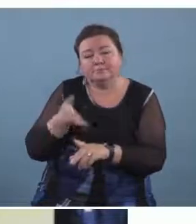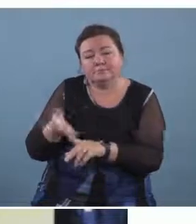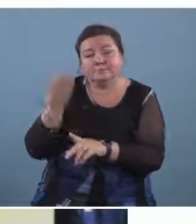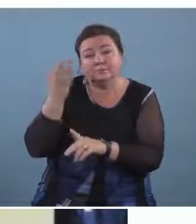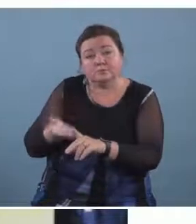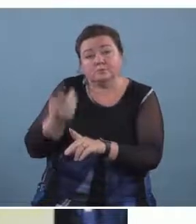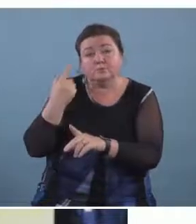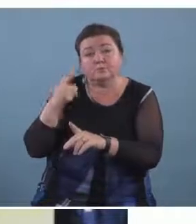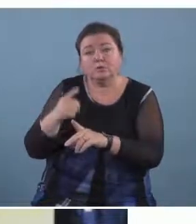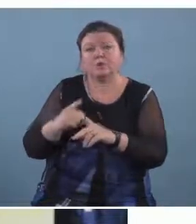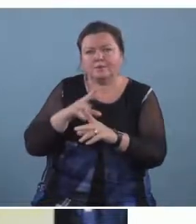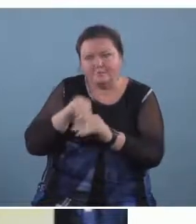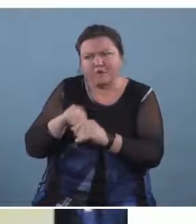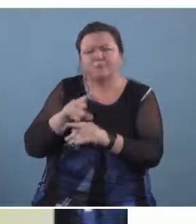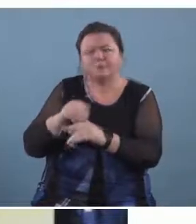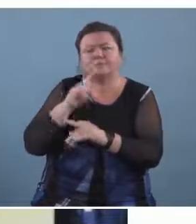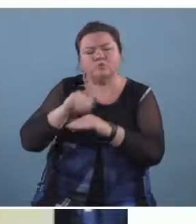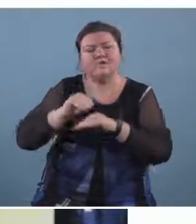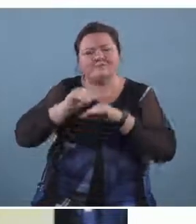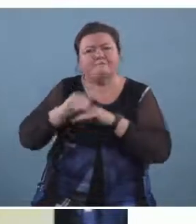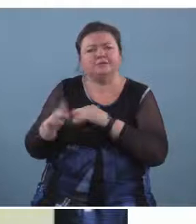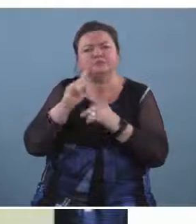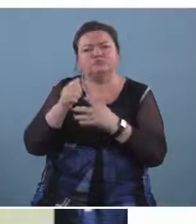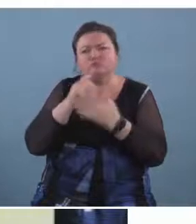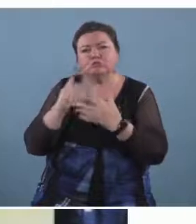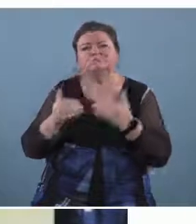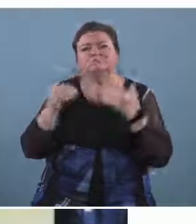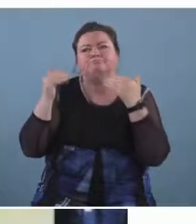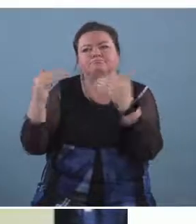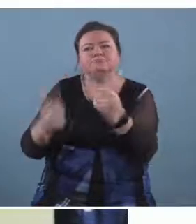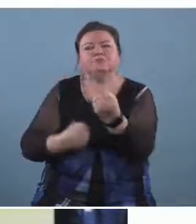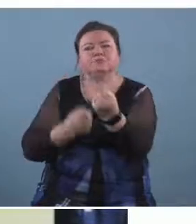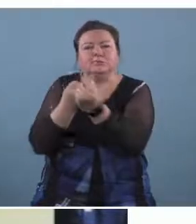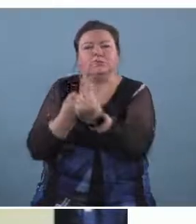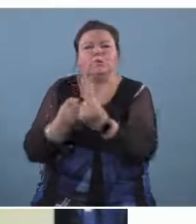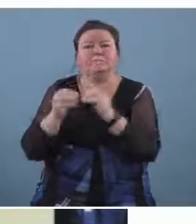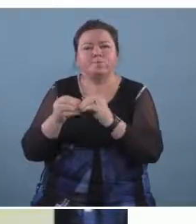extremely effective way of supporting social integration